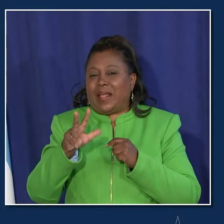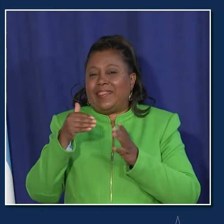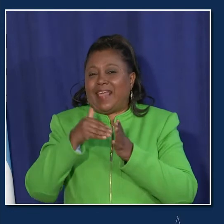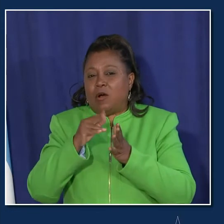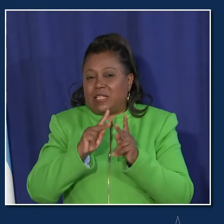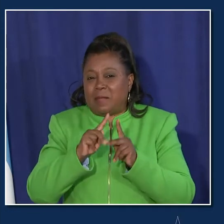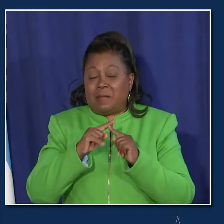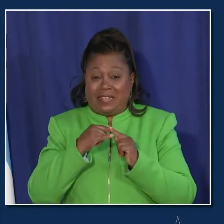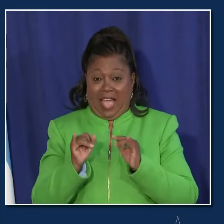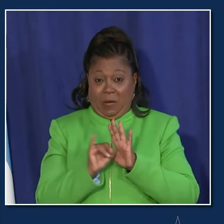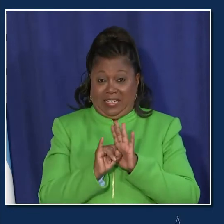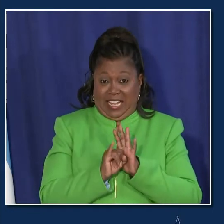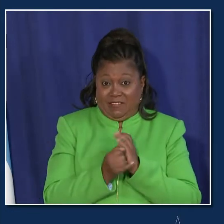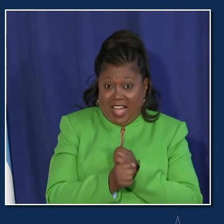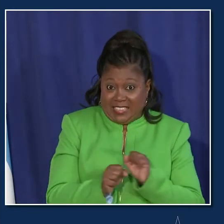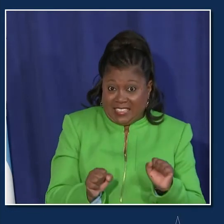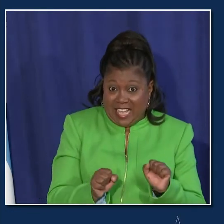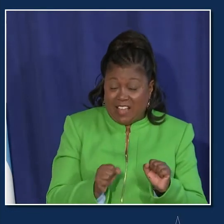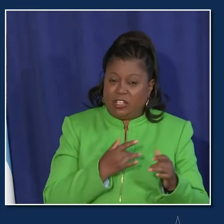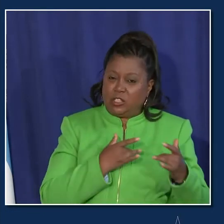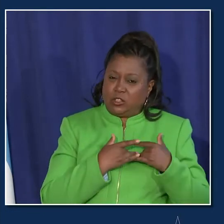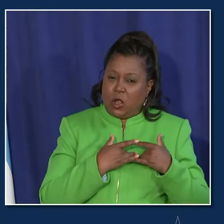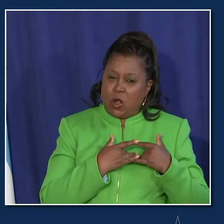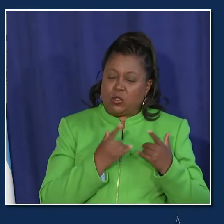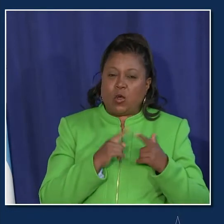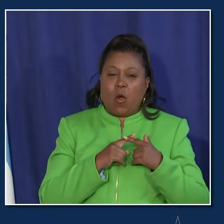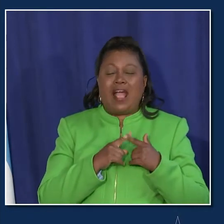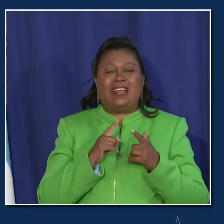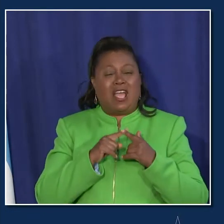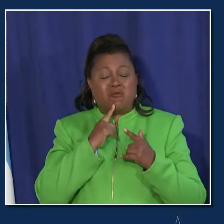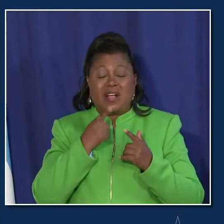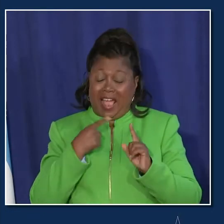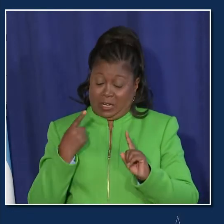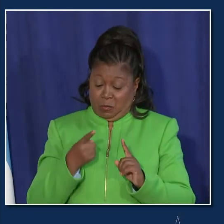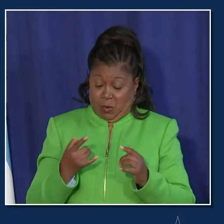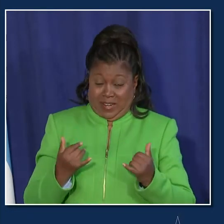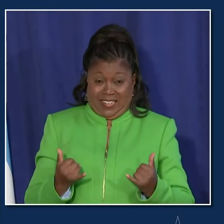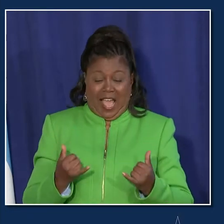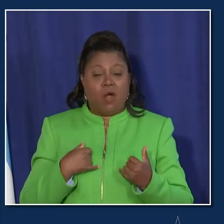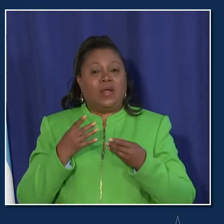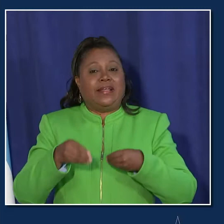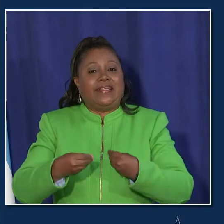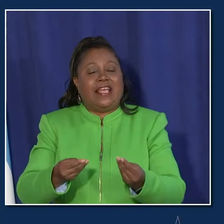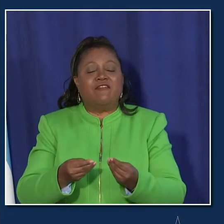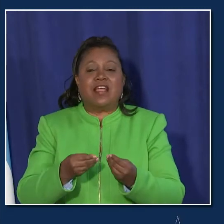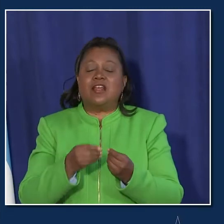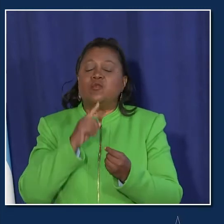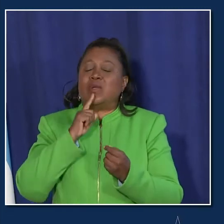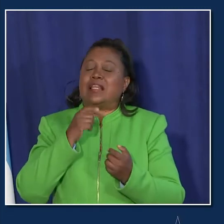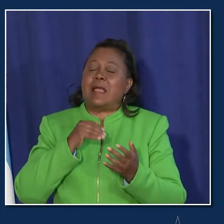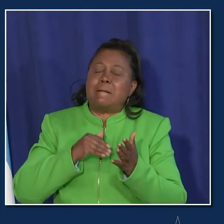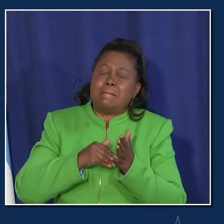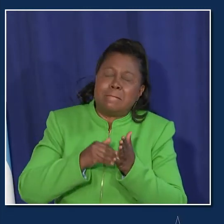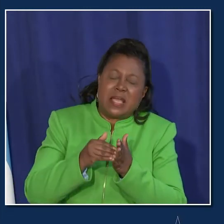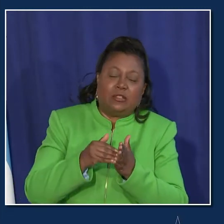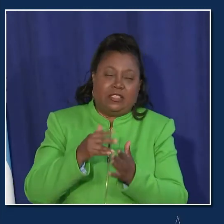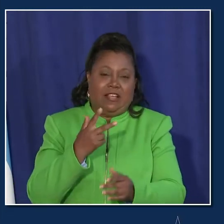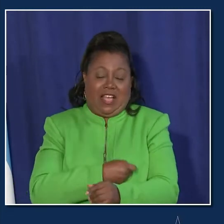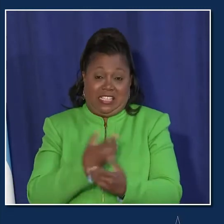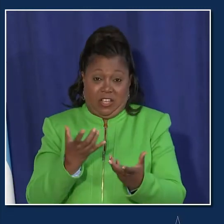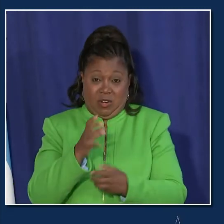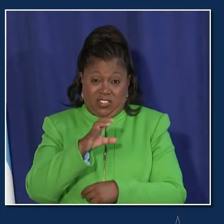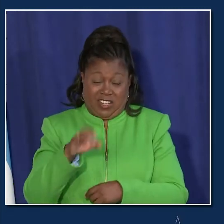not identified safety concerns or efficacy concerns. And we're at a point now where we've given literally millions of vaccines in